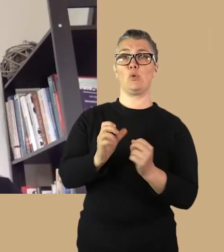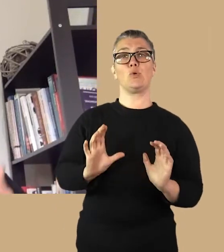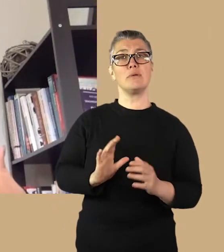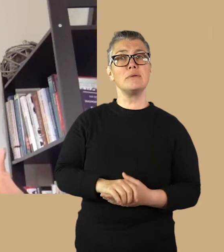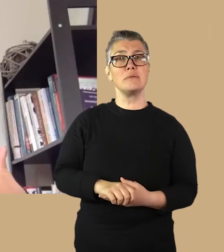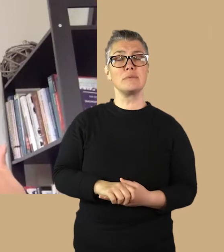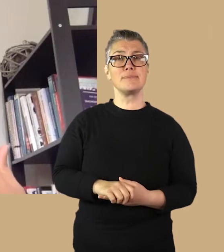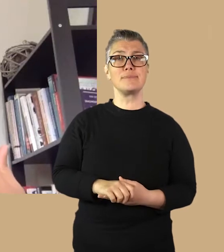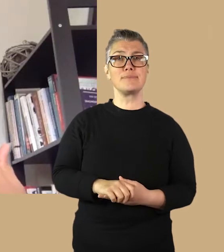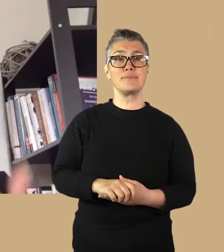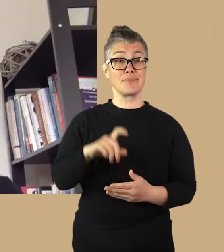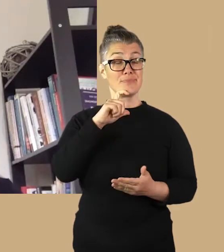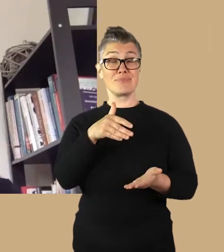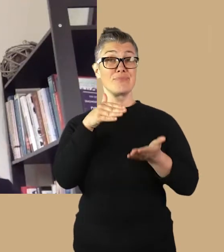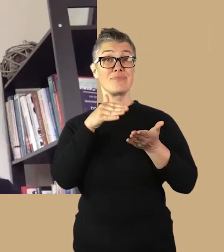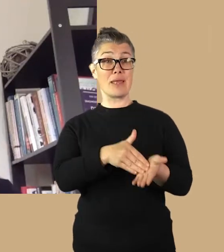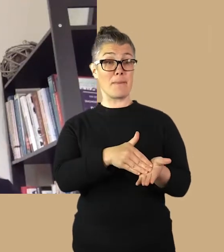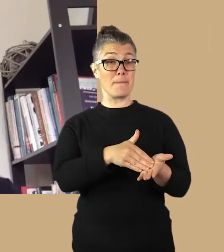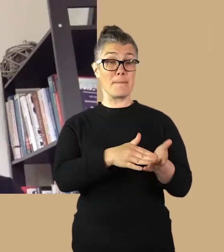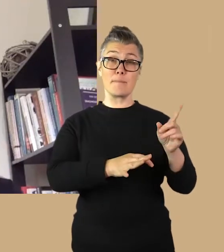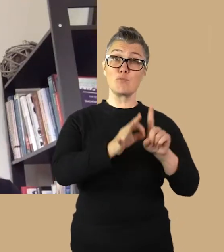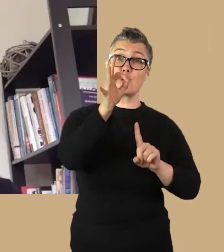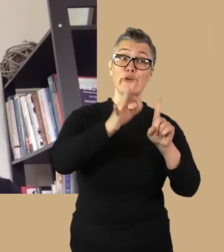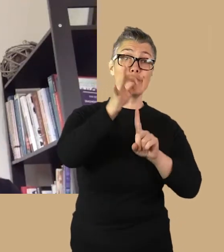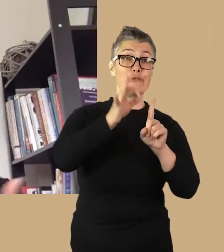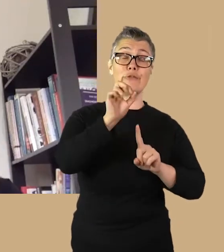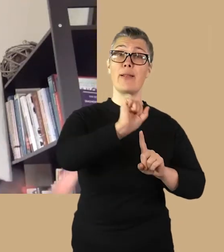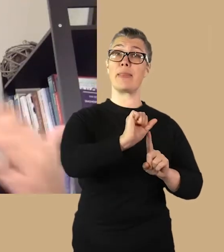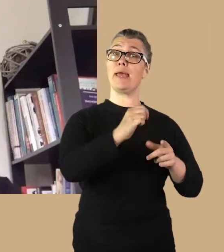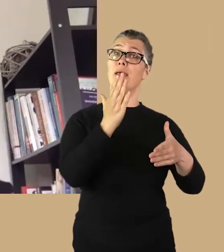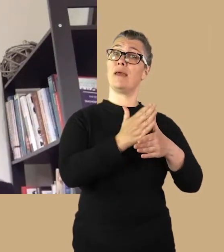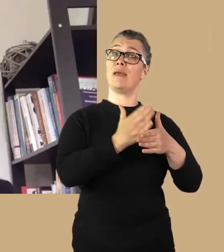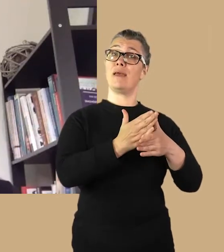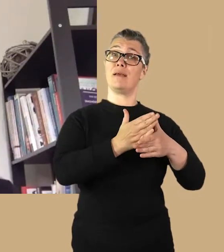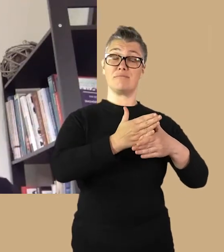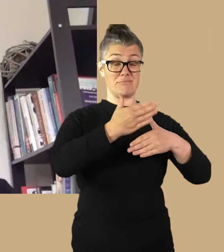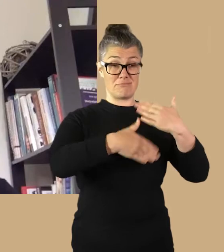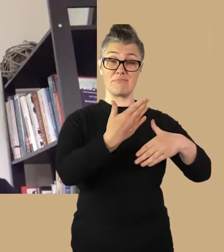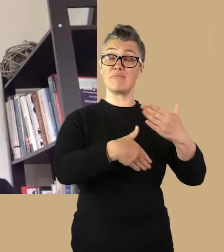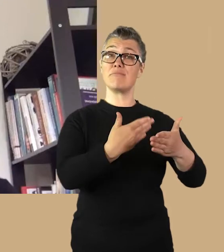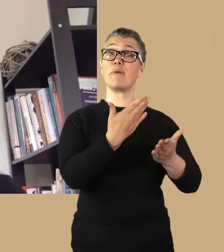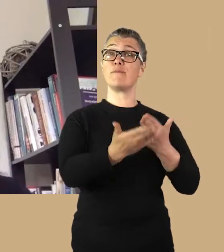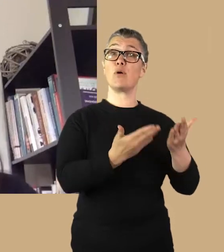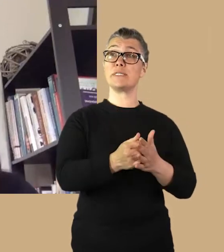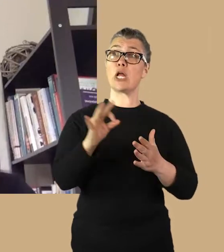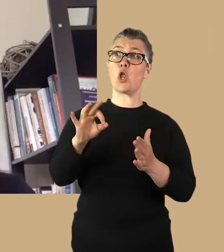supported, so that would actually help them enhance their performance, and not the pressure that you add on.